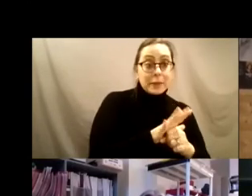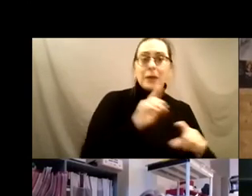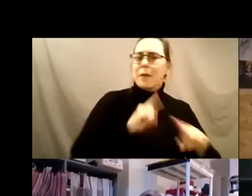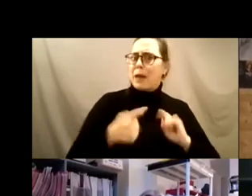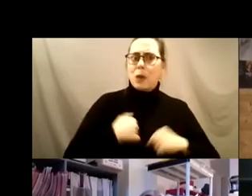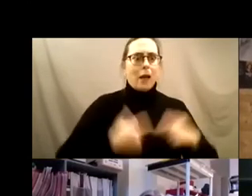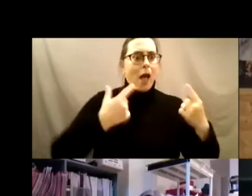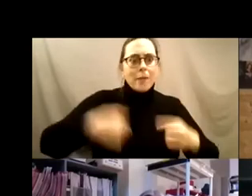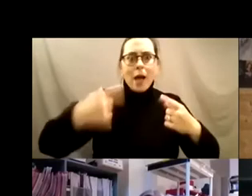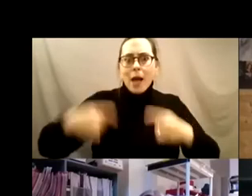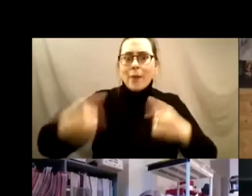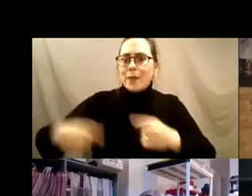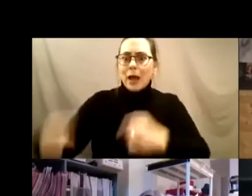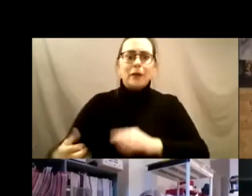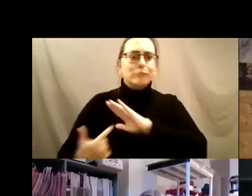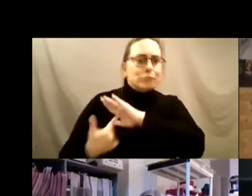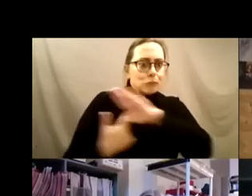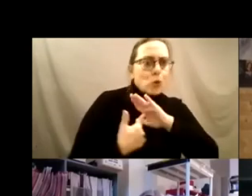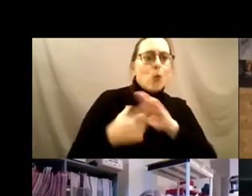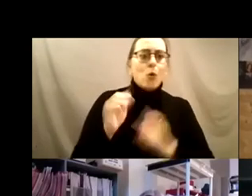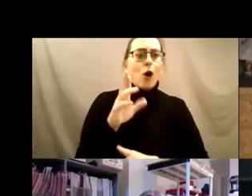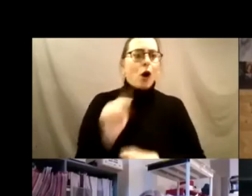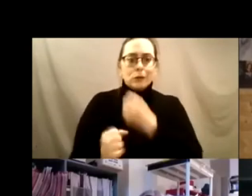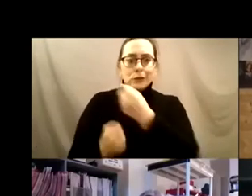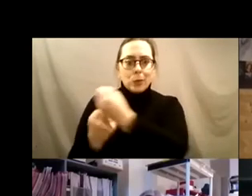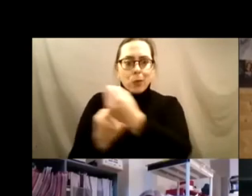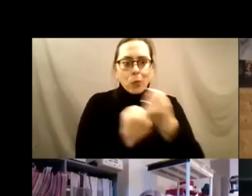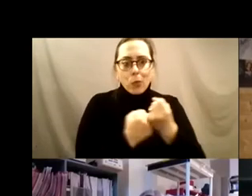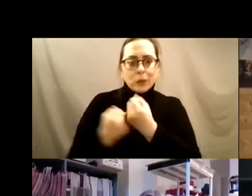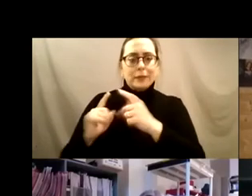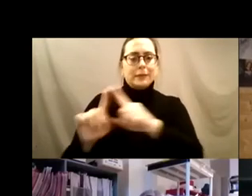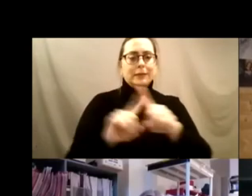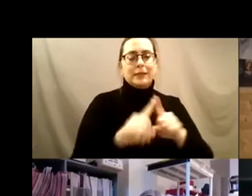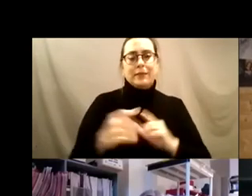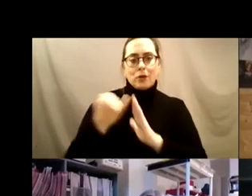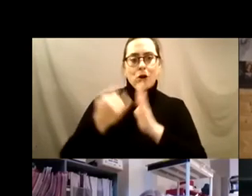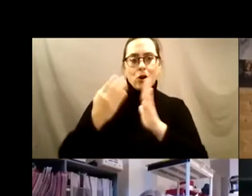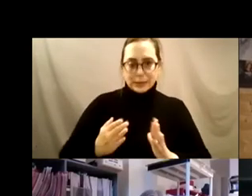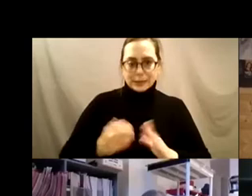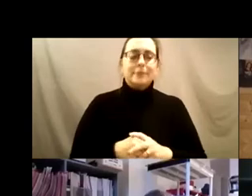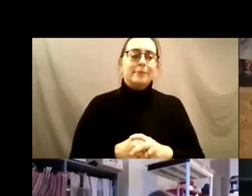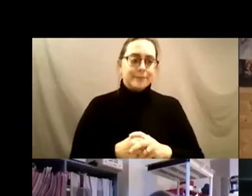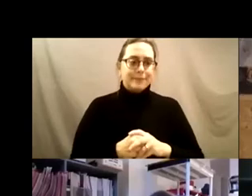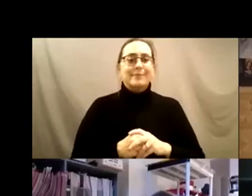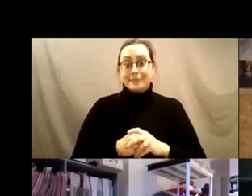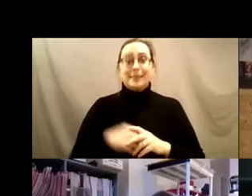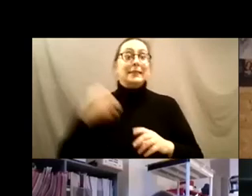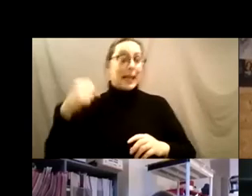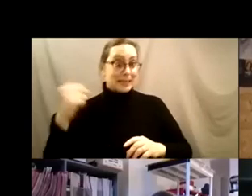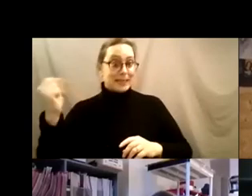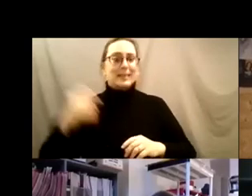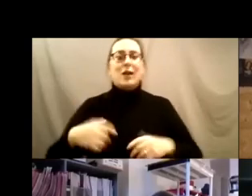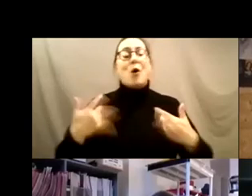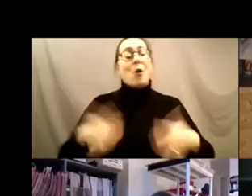kept showing art, we kept supporting our artists. So it was really great. And so yes. Did you want to? A